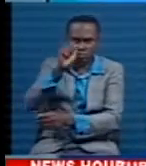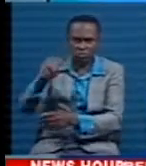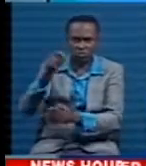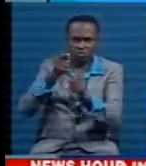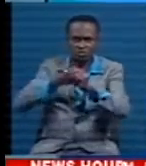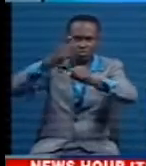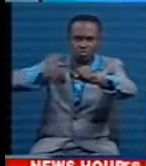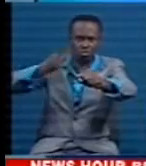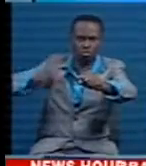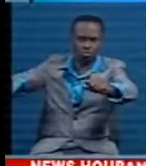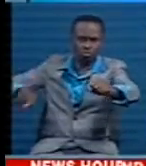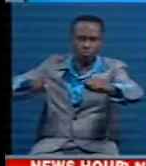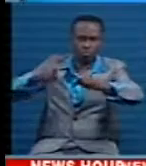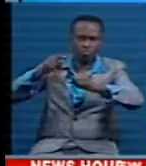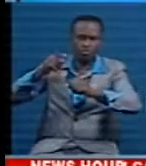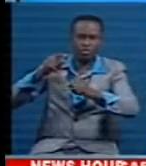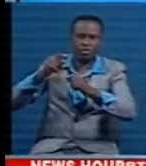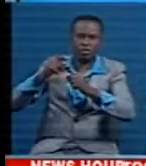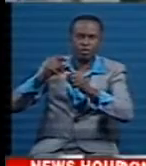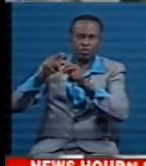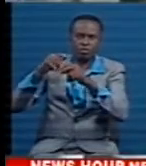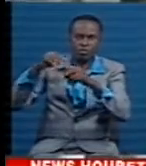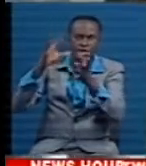Games in the United Kingdom.